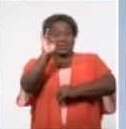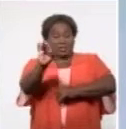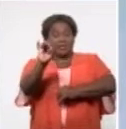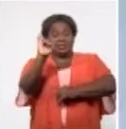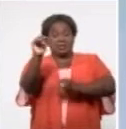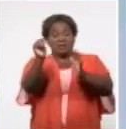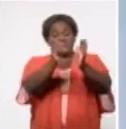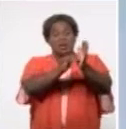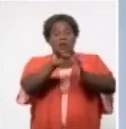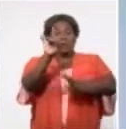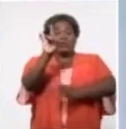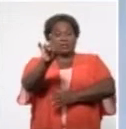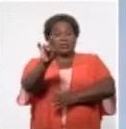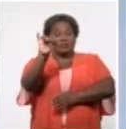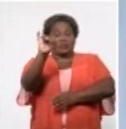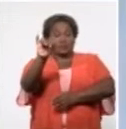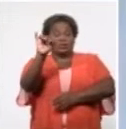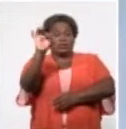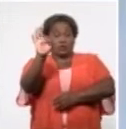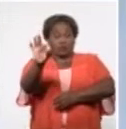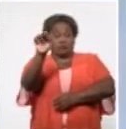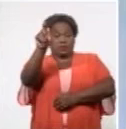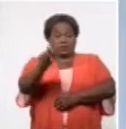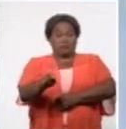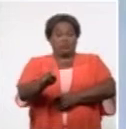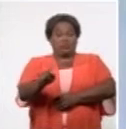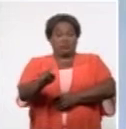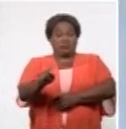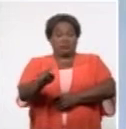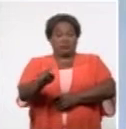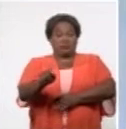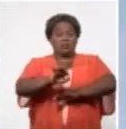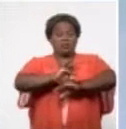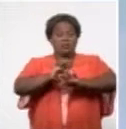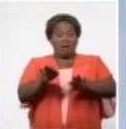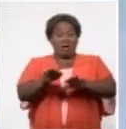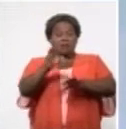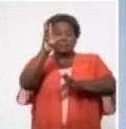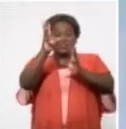of COVID-19, but we had yesterday